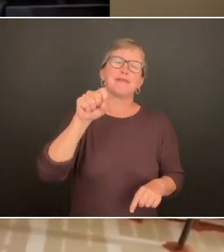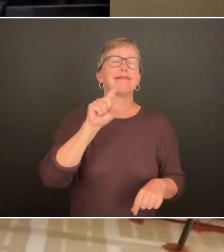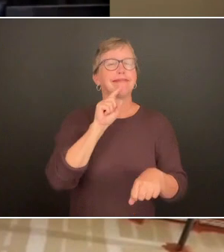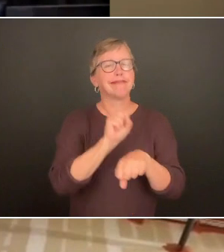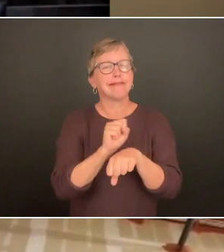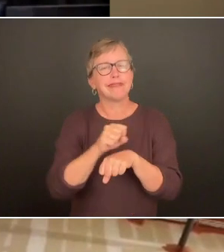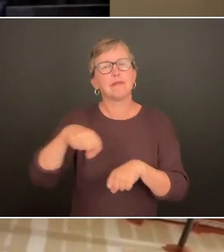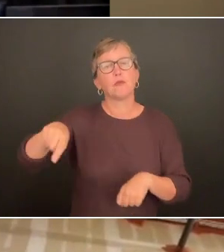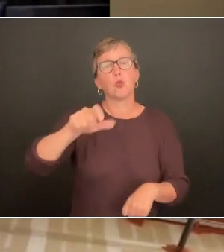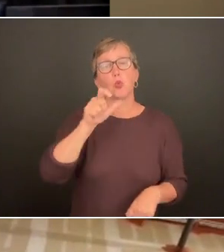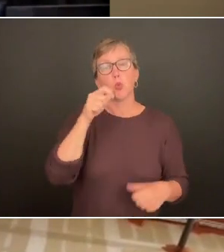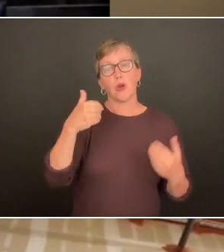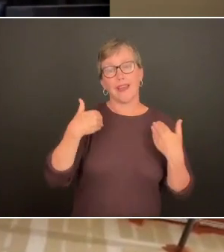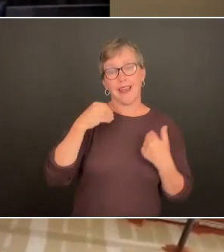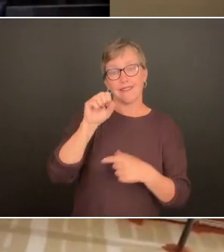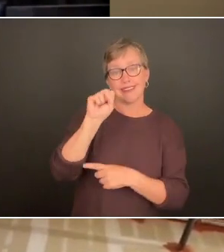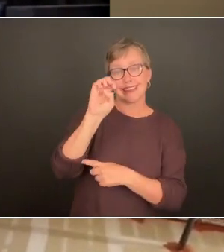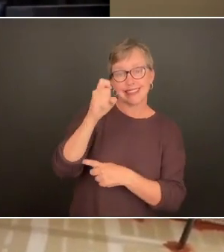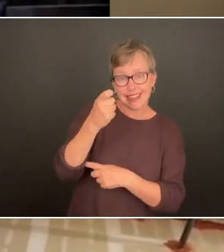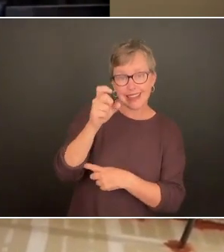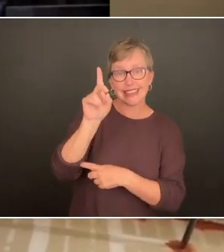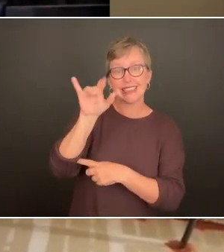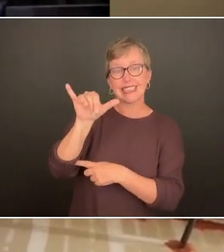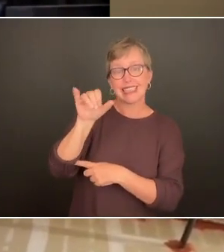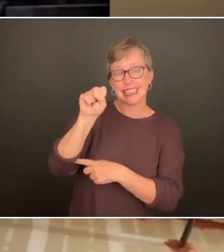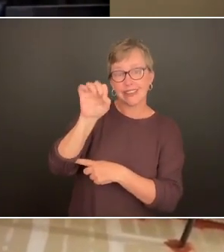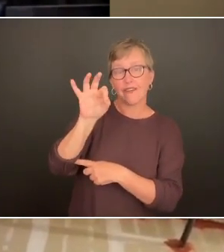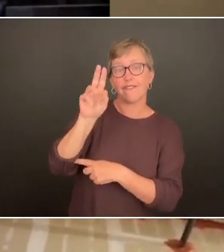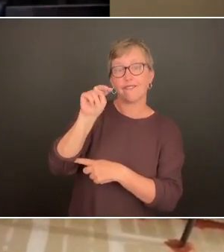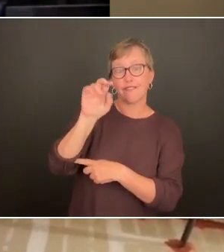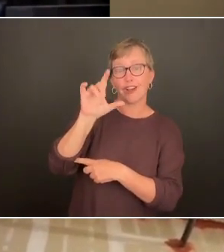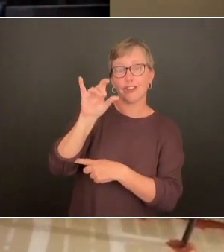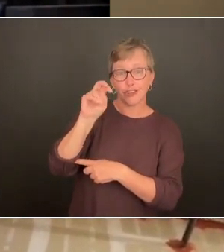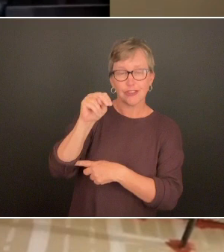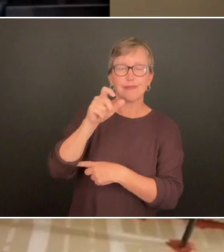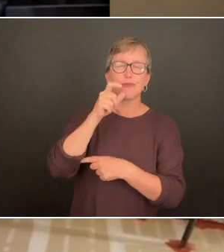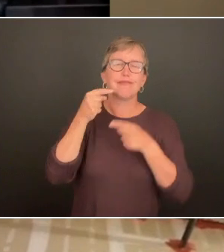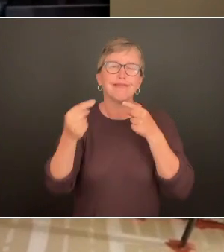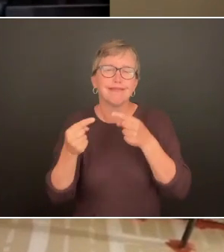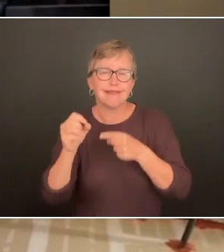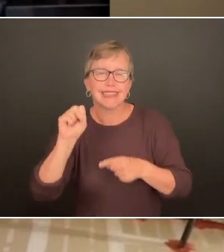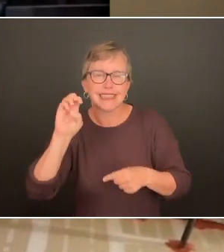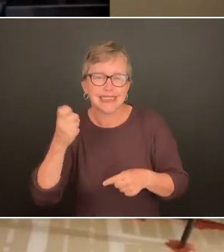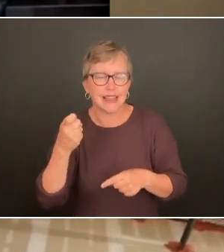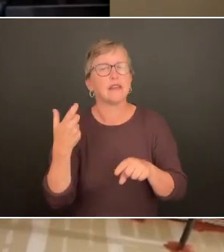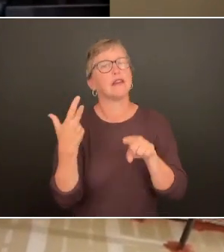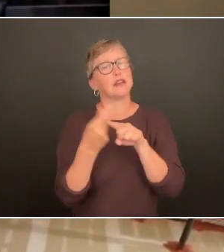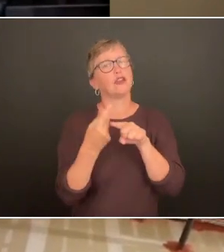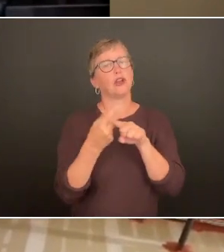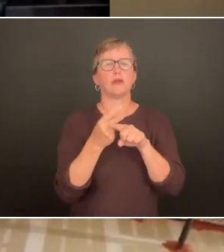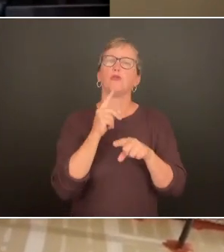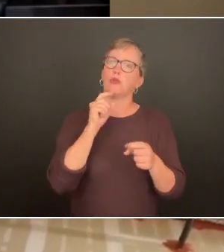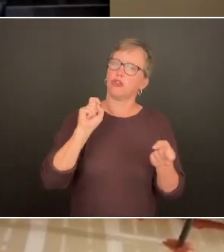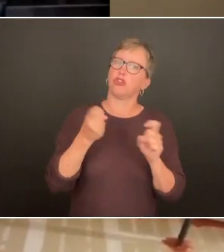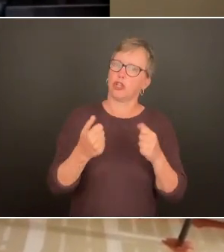was the game changer for me because sexual dysfunction, there's the interest and then there's the